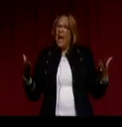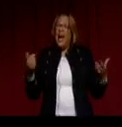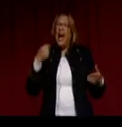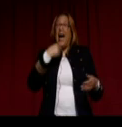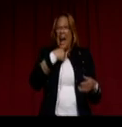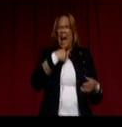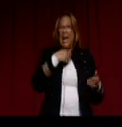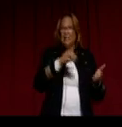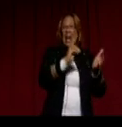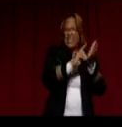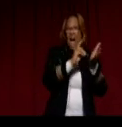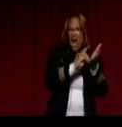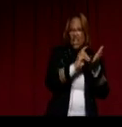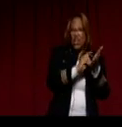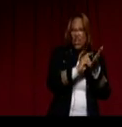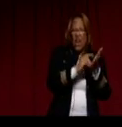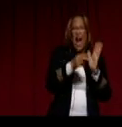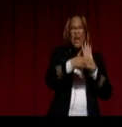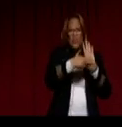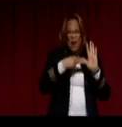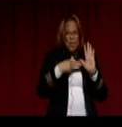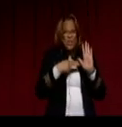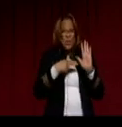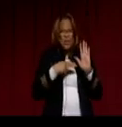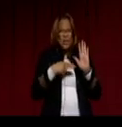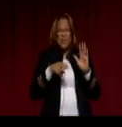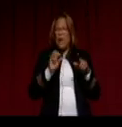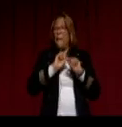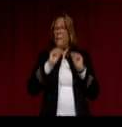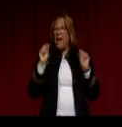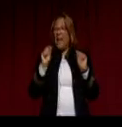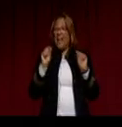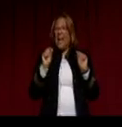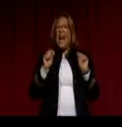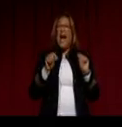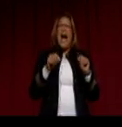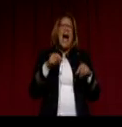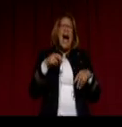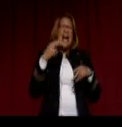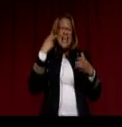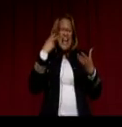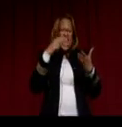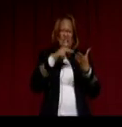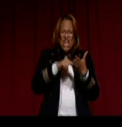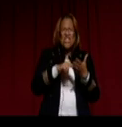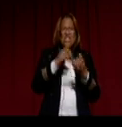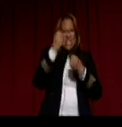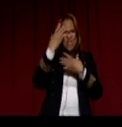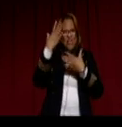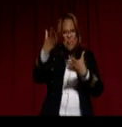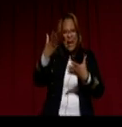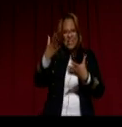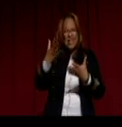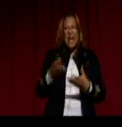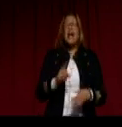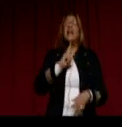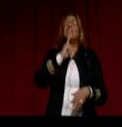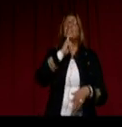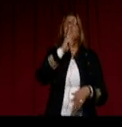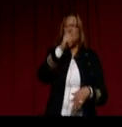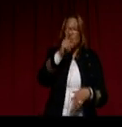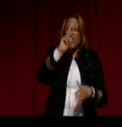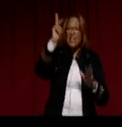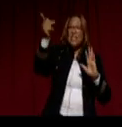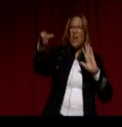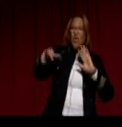which I can't write prescriptions, but I can look to the past. Yeah, almost invariably come back. They come back. The